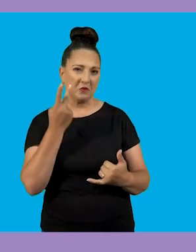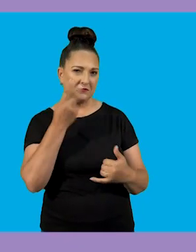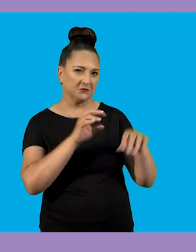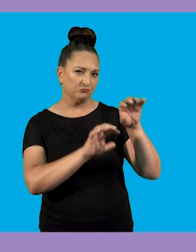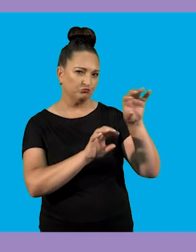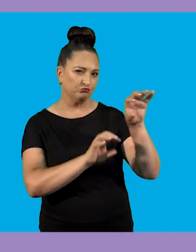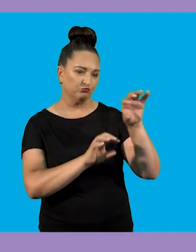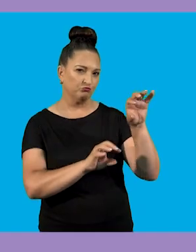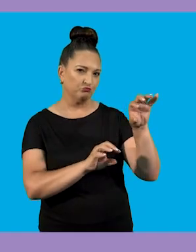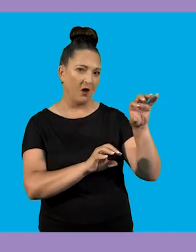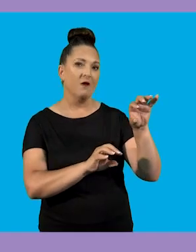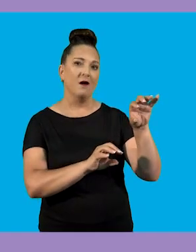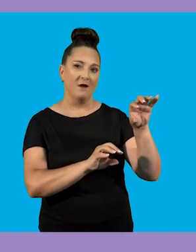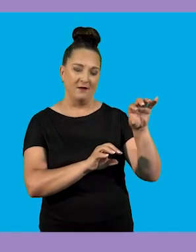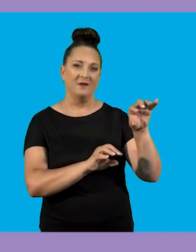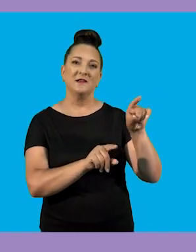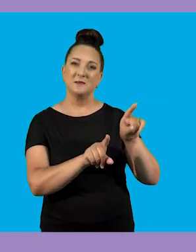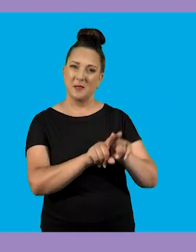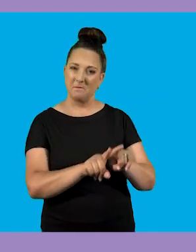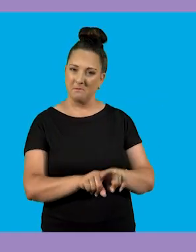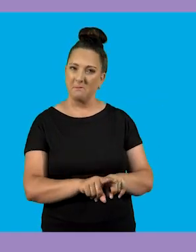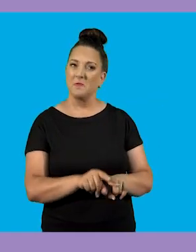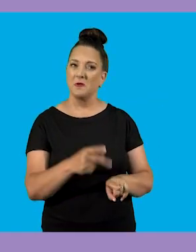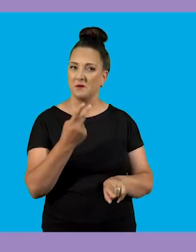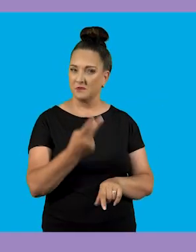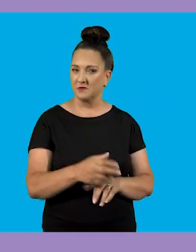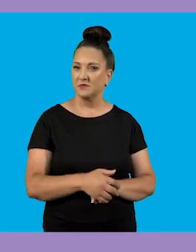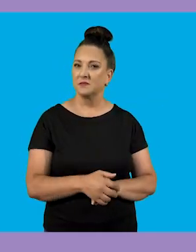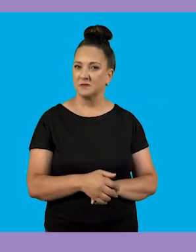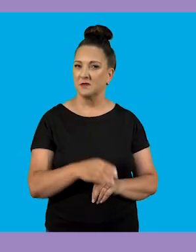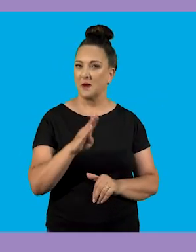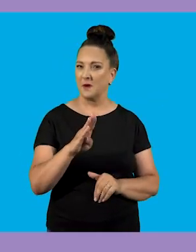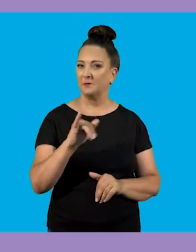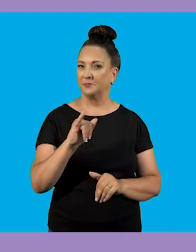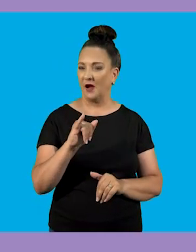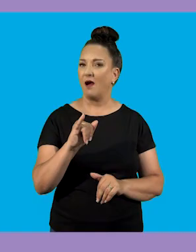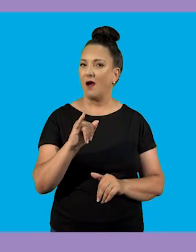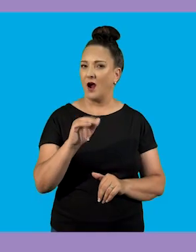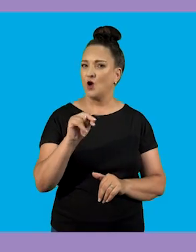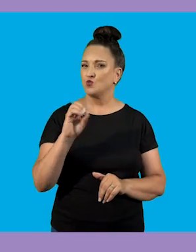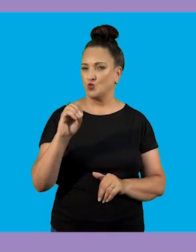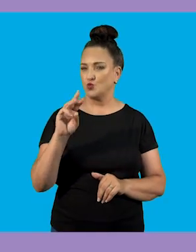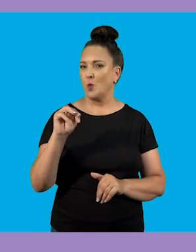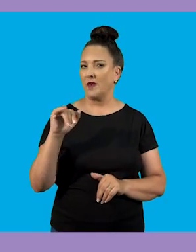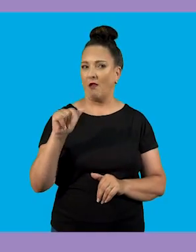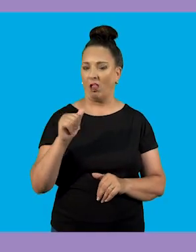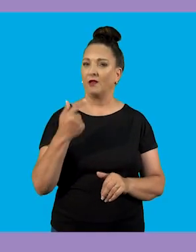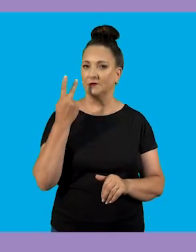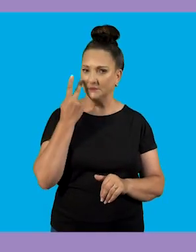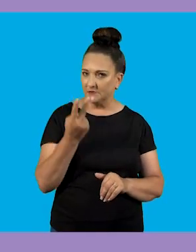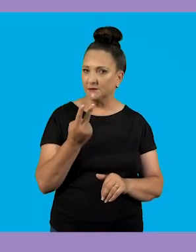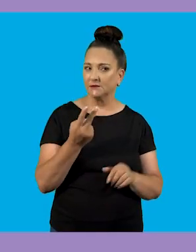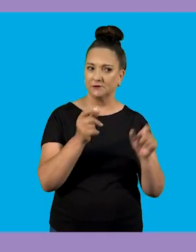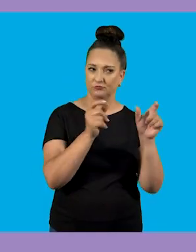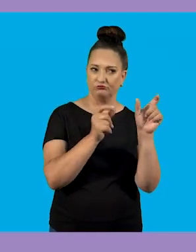look at the numerator and the denominator, there are things that are the same. We have a binomial at the top that is g plus 4 and a binomial at the